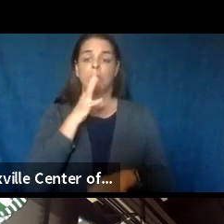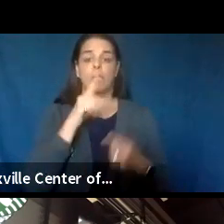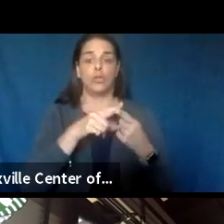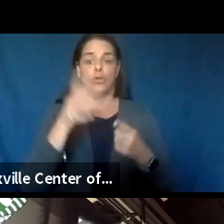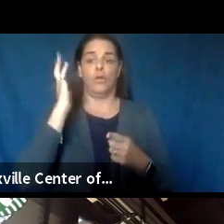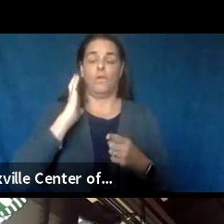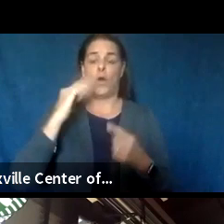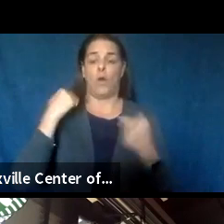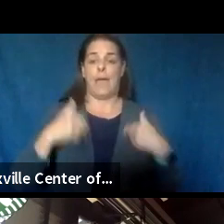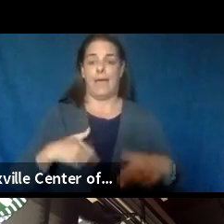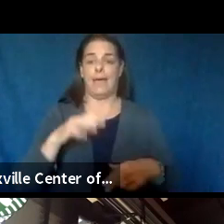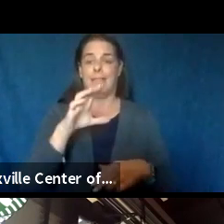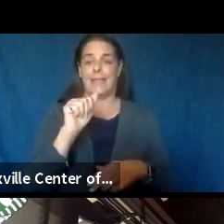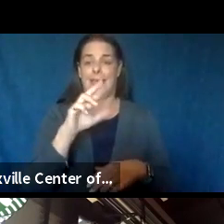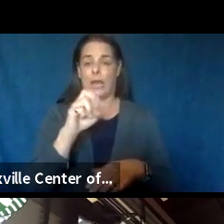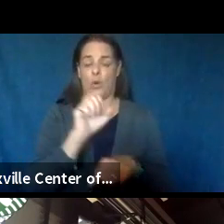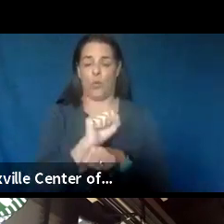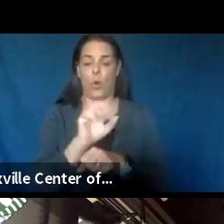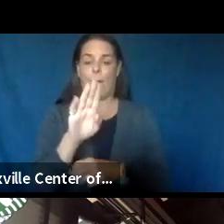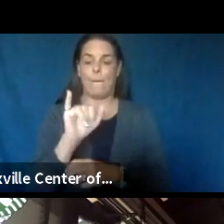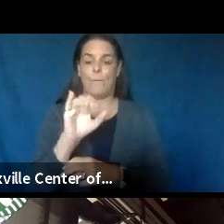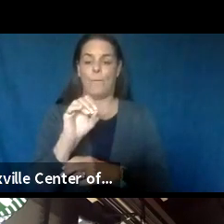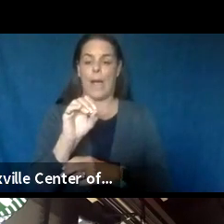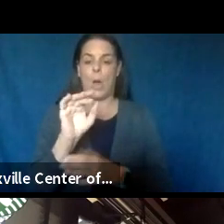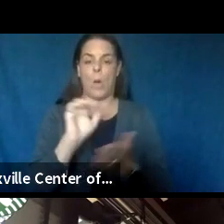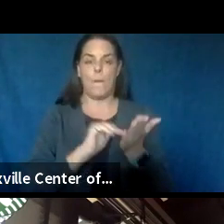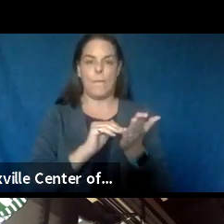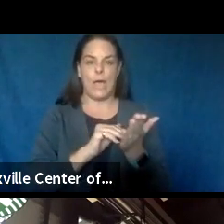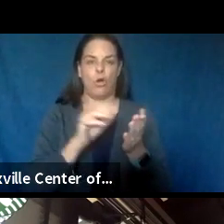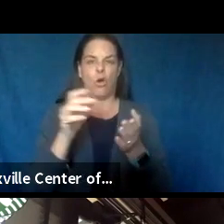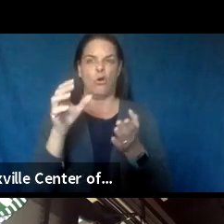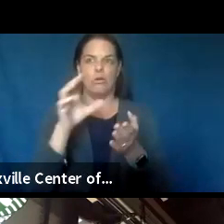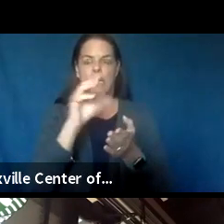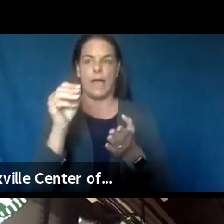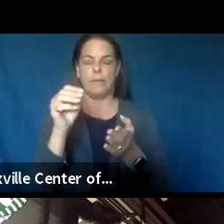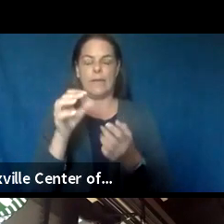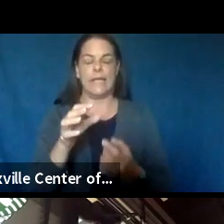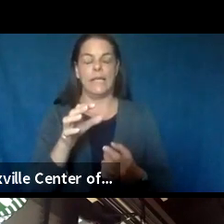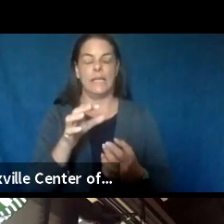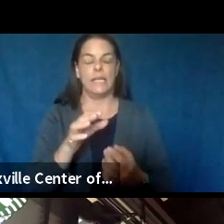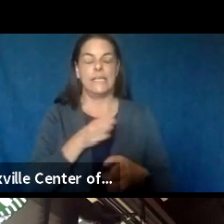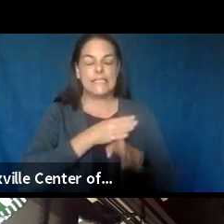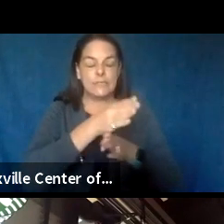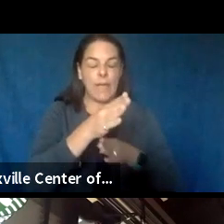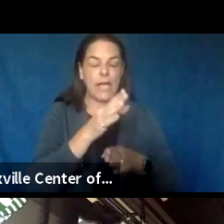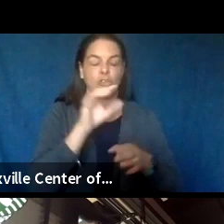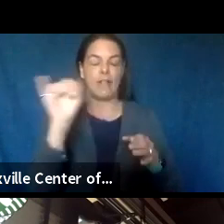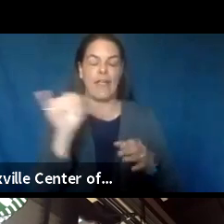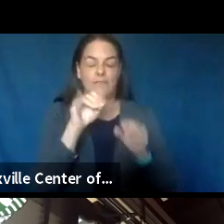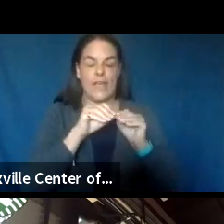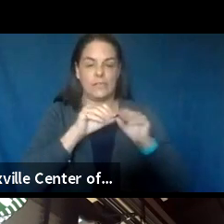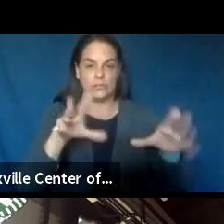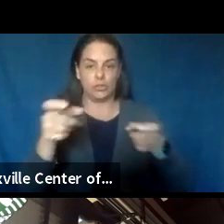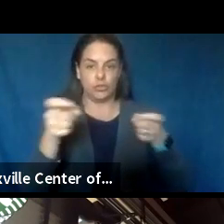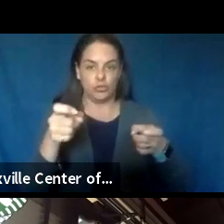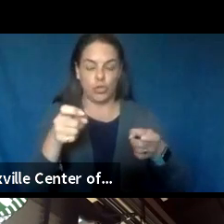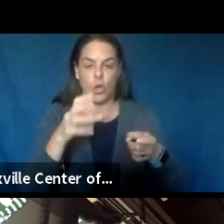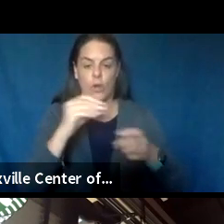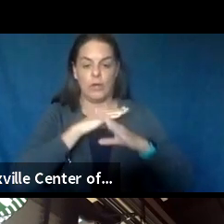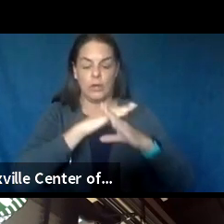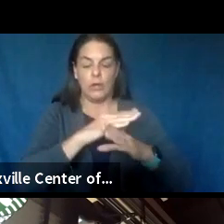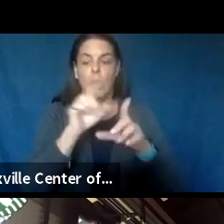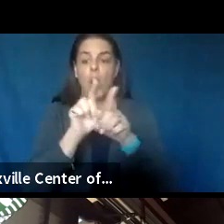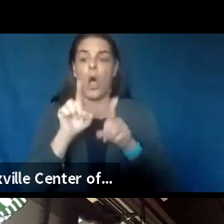worker for a biomedical company which specialized in infection control and prevention. I'm speaking to you as a former student of the sciences in biochemistry and